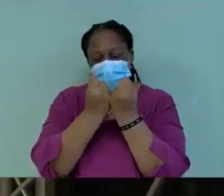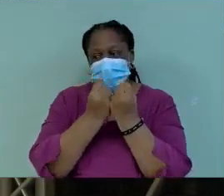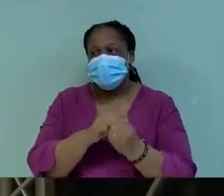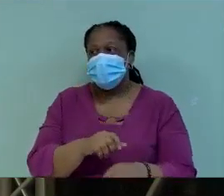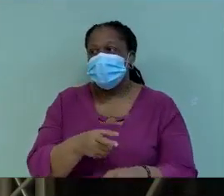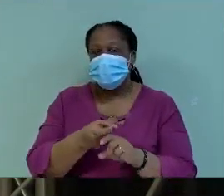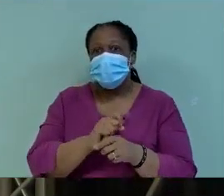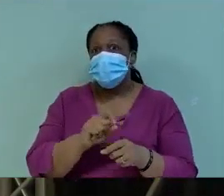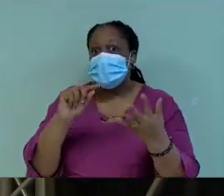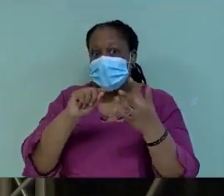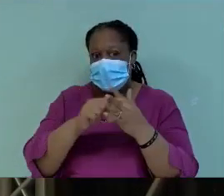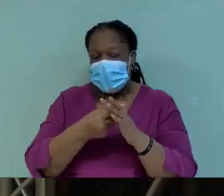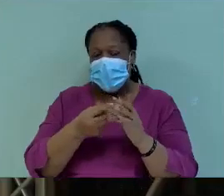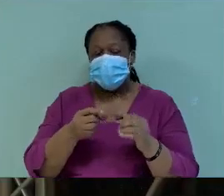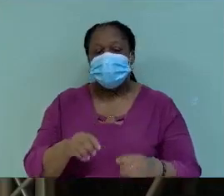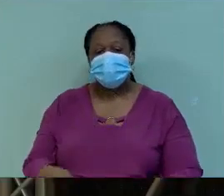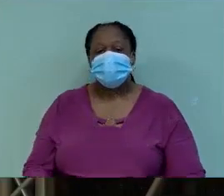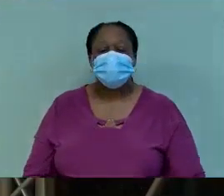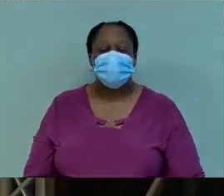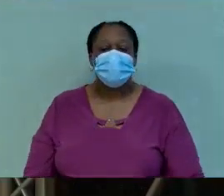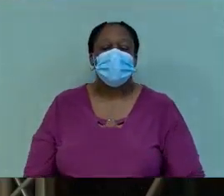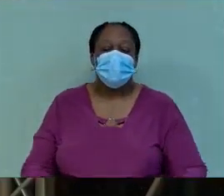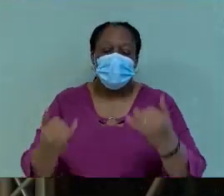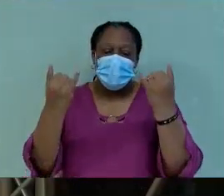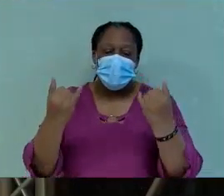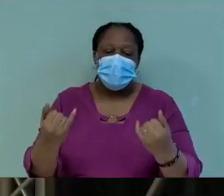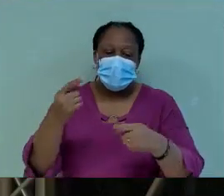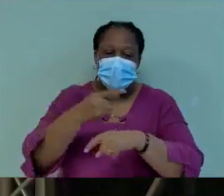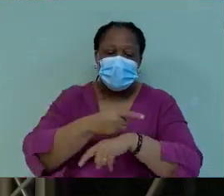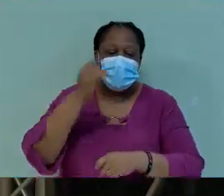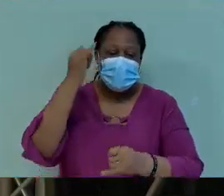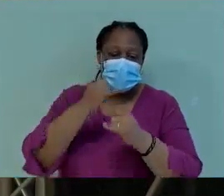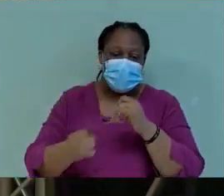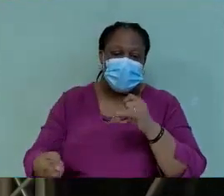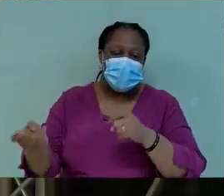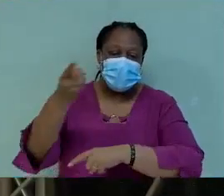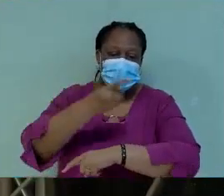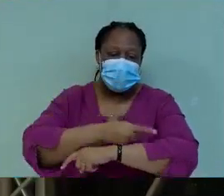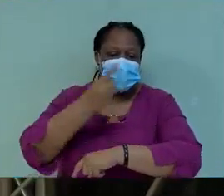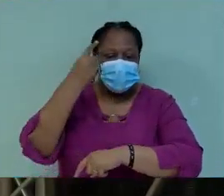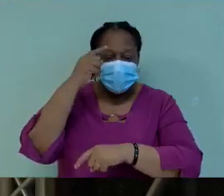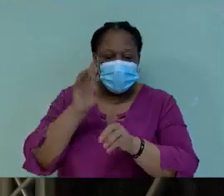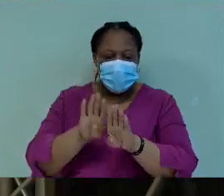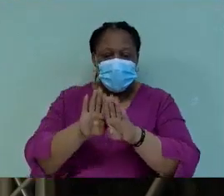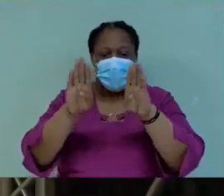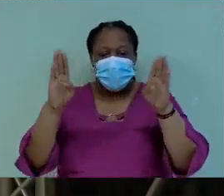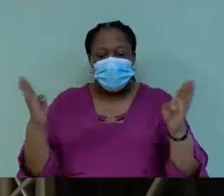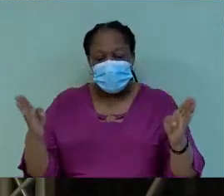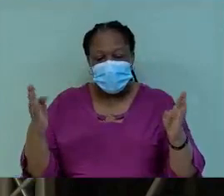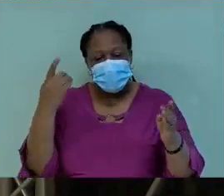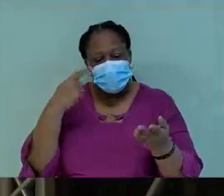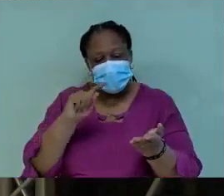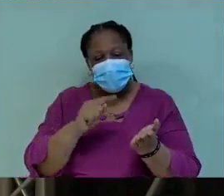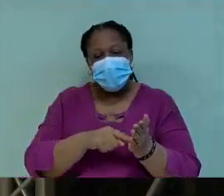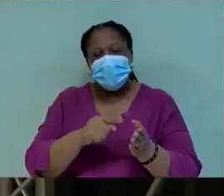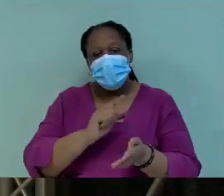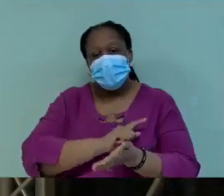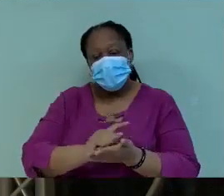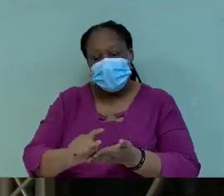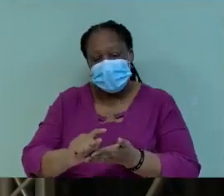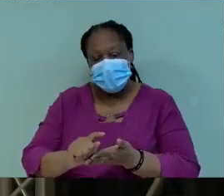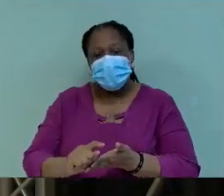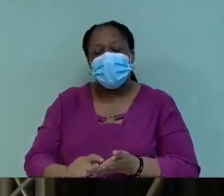Today is the final day of limited operation days for this week. The night curfew begins